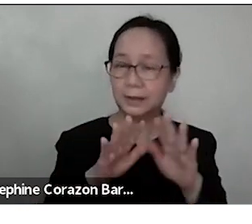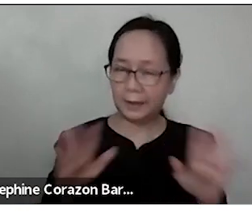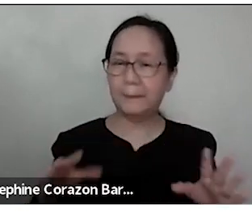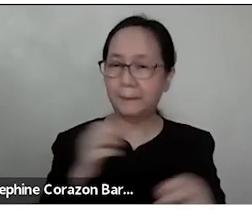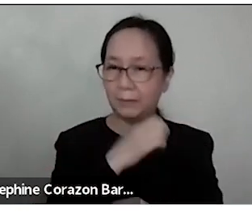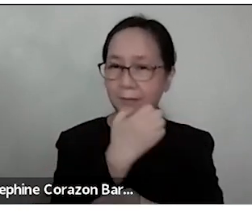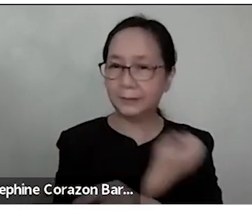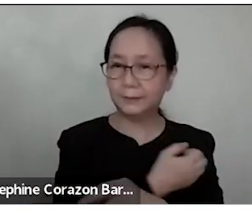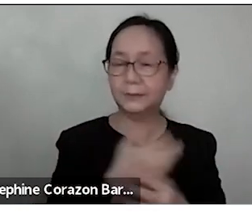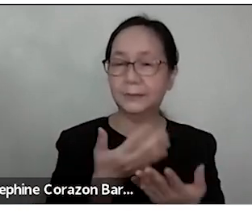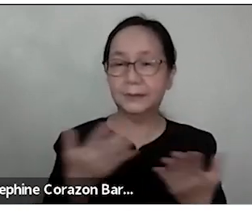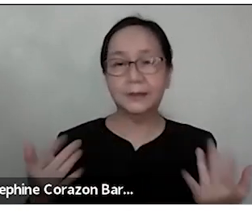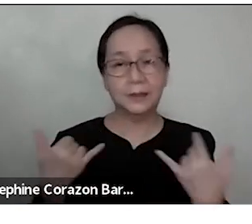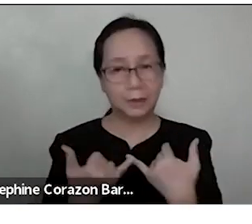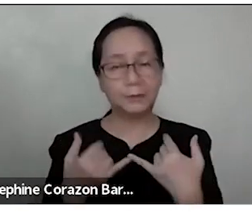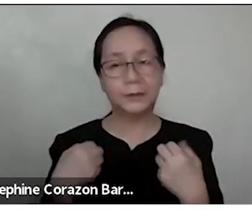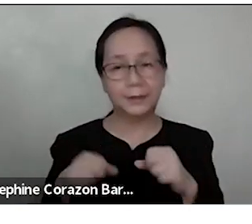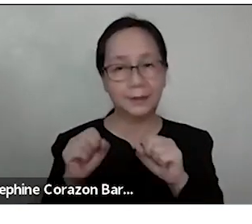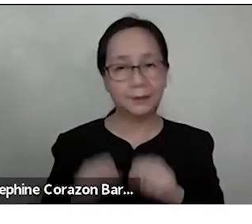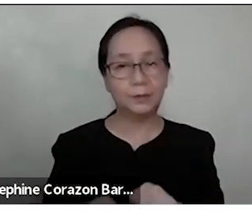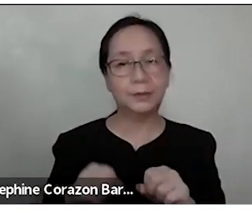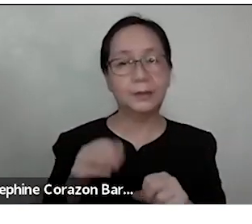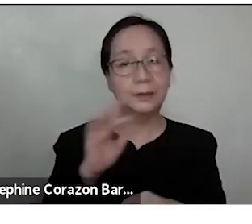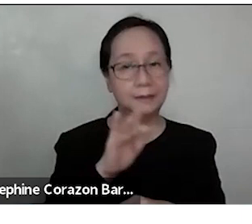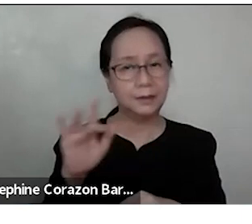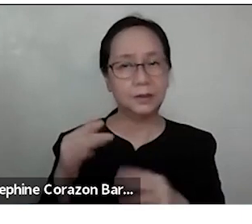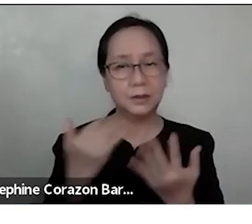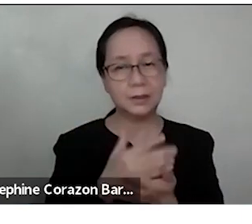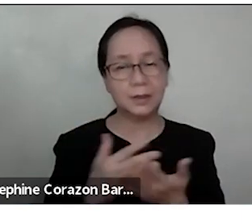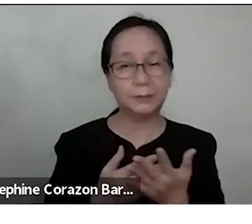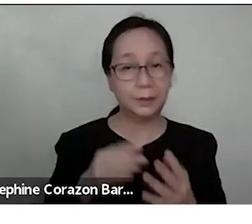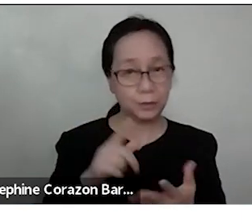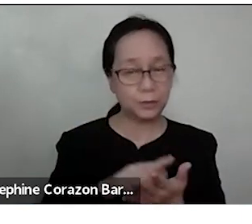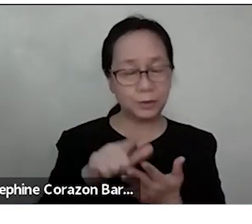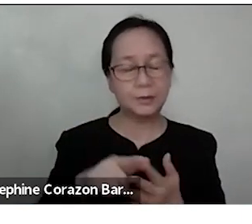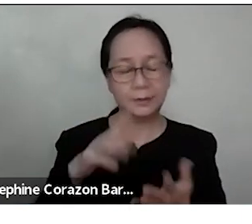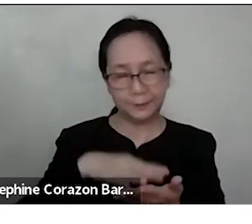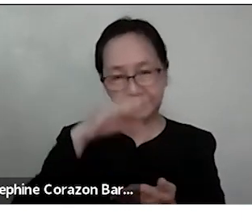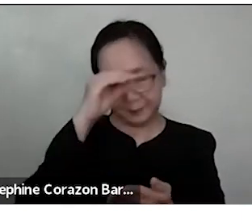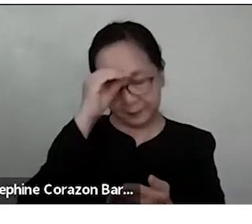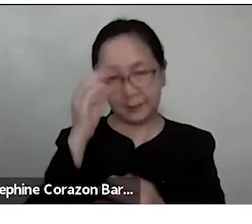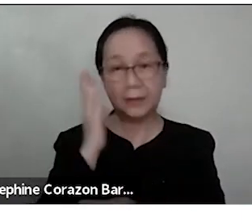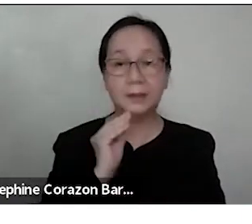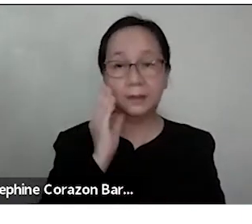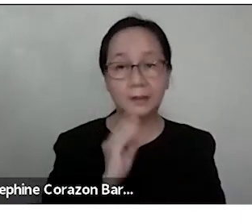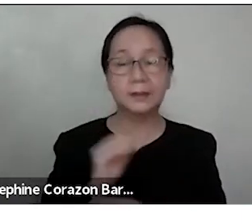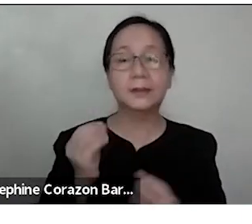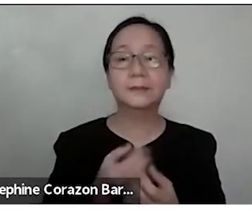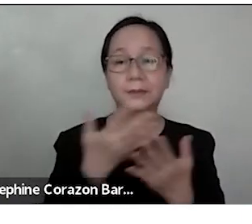them. And today I will be able to touch on some of the lessons learned and experiences in implementing the